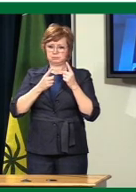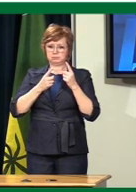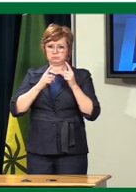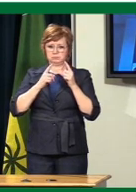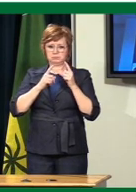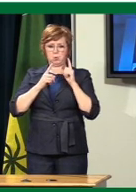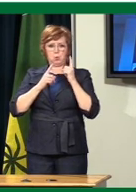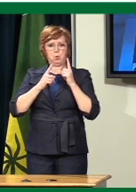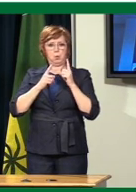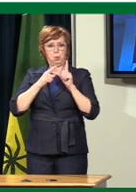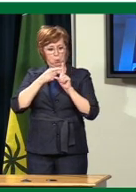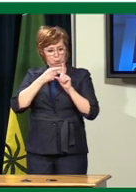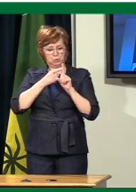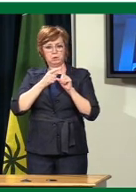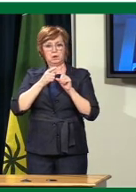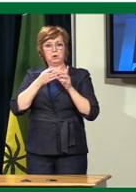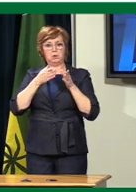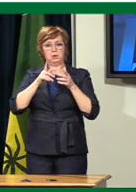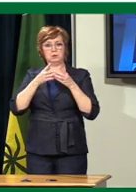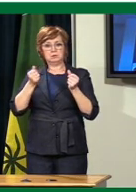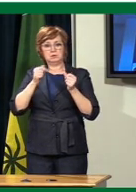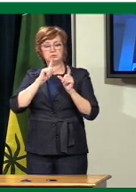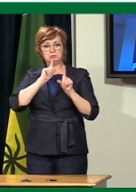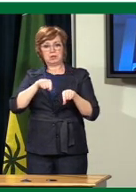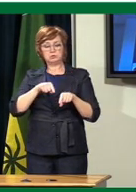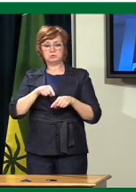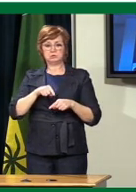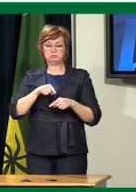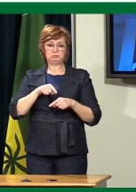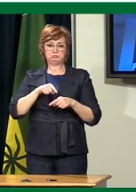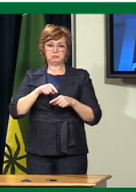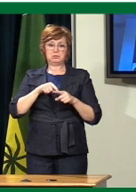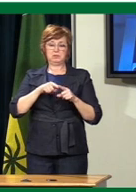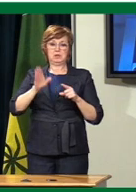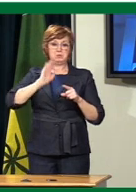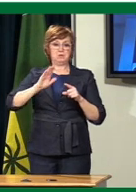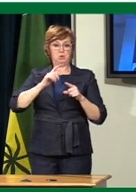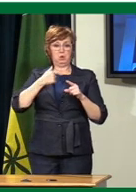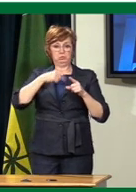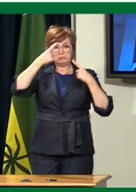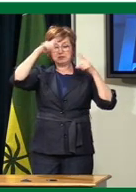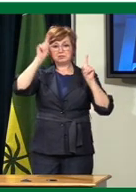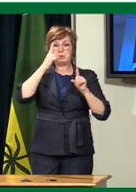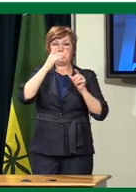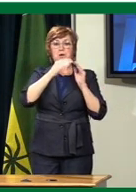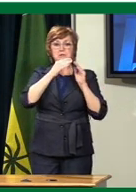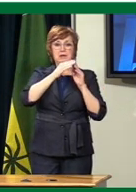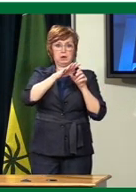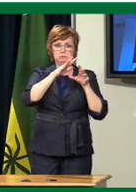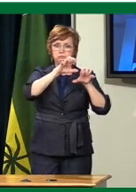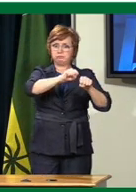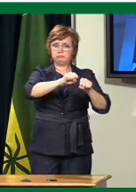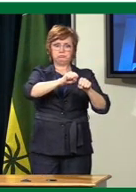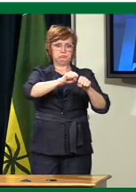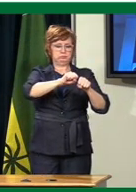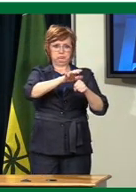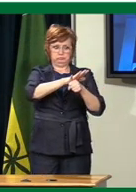multiple components that are going to help us get there, and we've done it. We did it at the beginning of this, and we know how to do